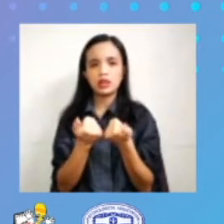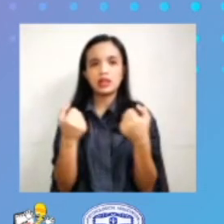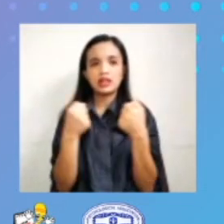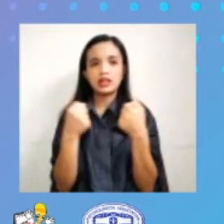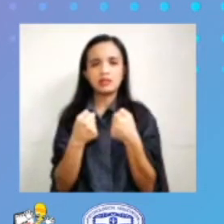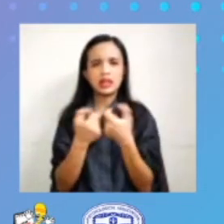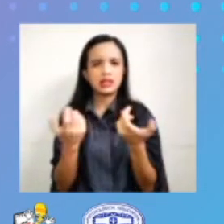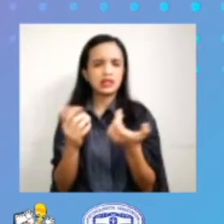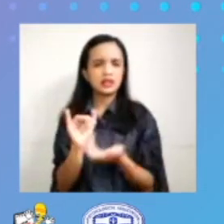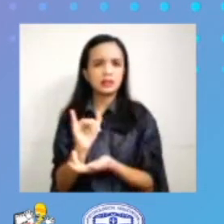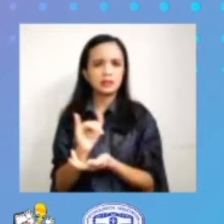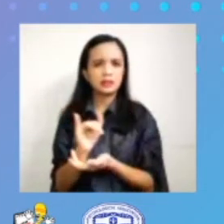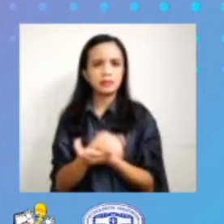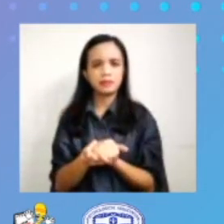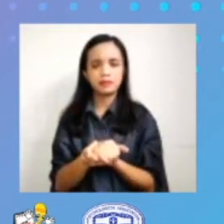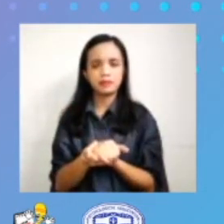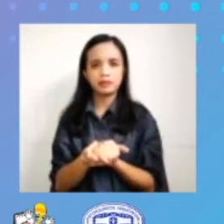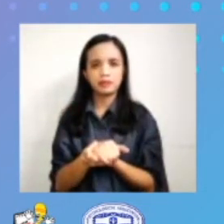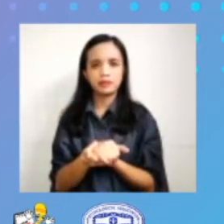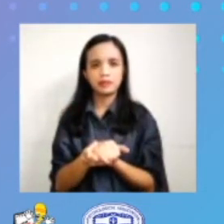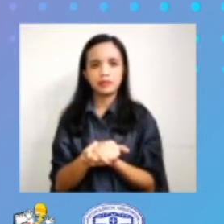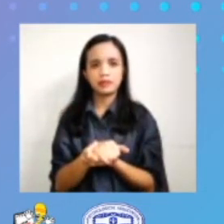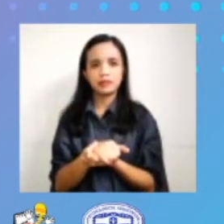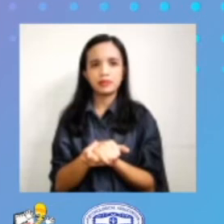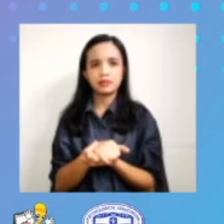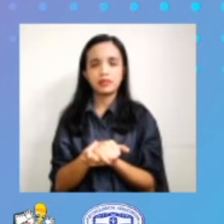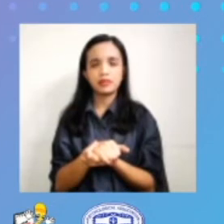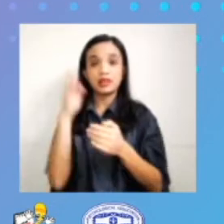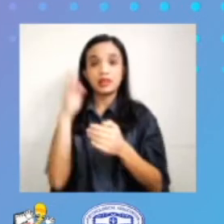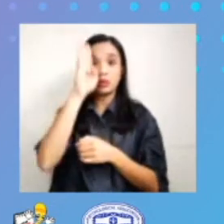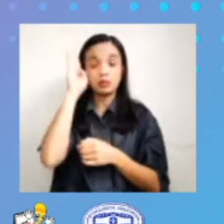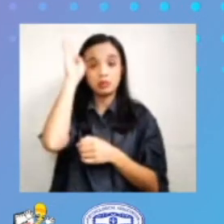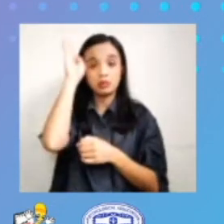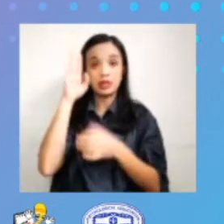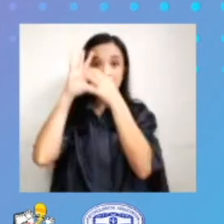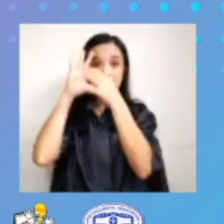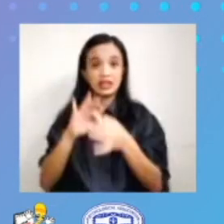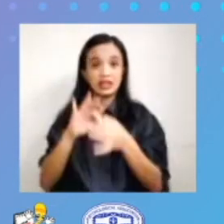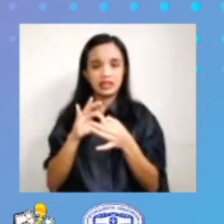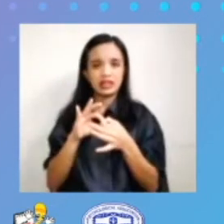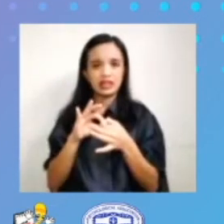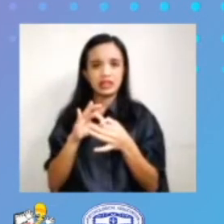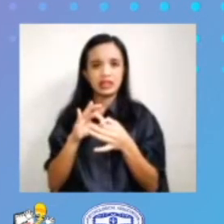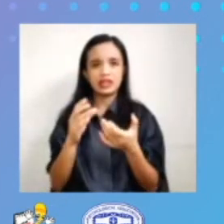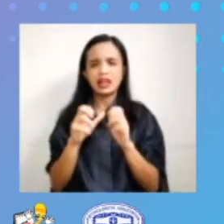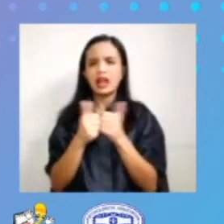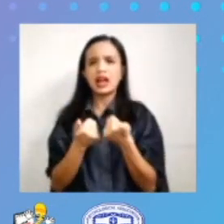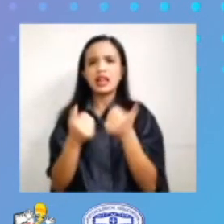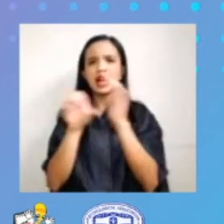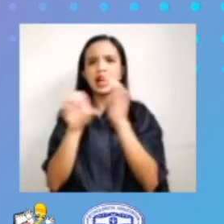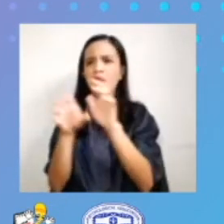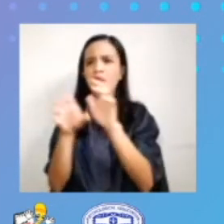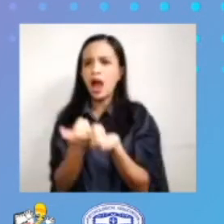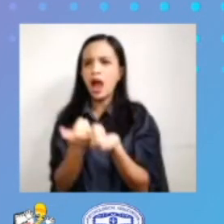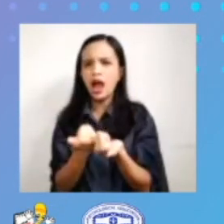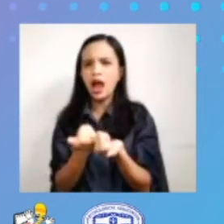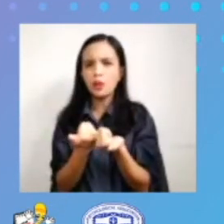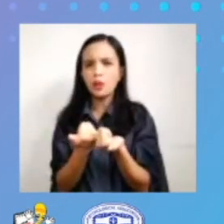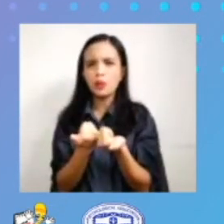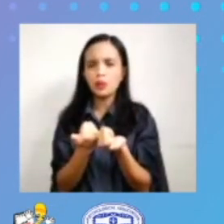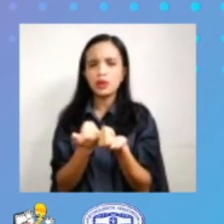And then even your legs, while you're sitting down, you have to make sure that you stretch them out because yung circulation ng blood mo, hindi nagiging maayos. And if